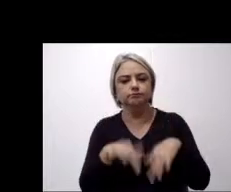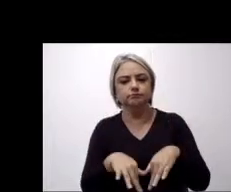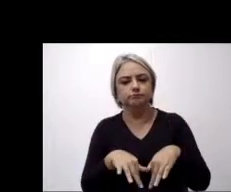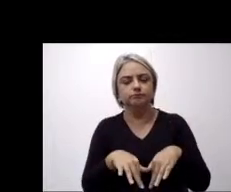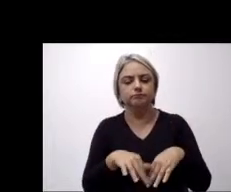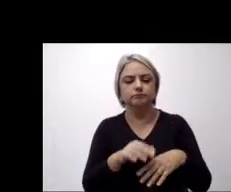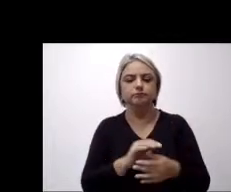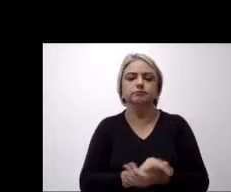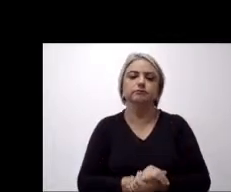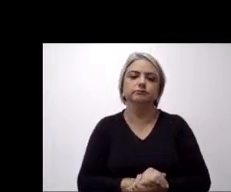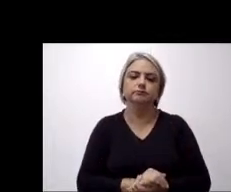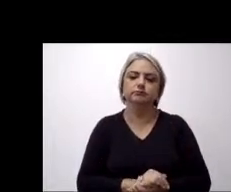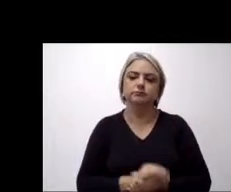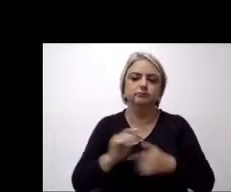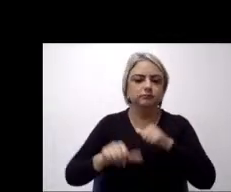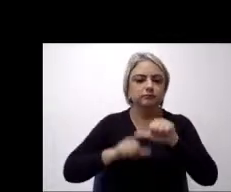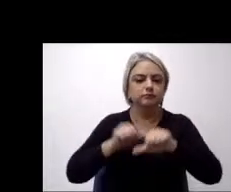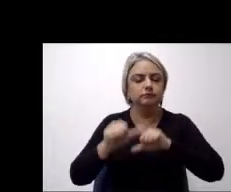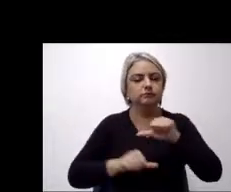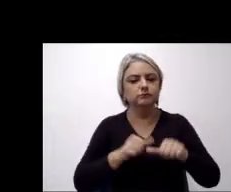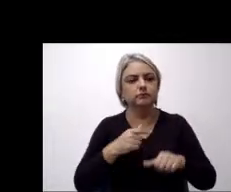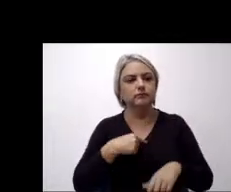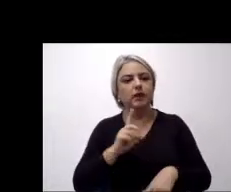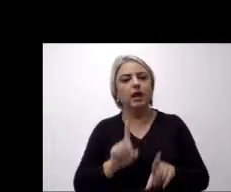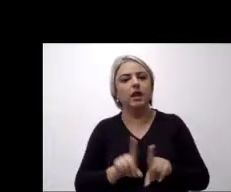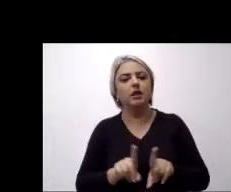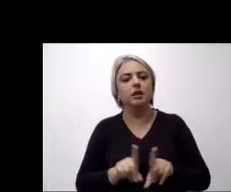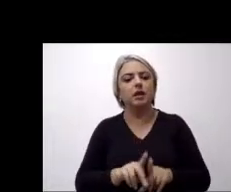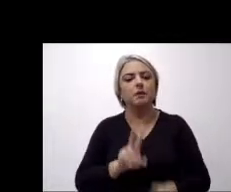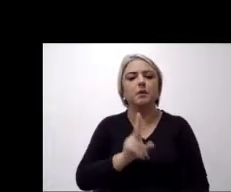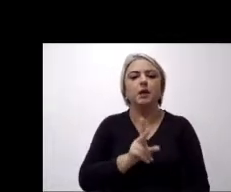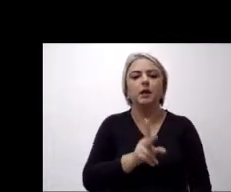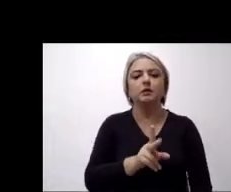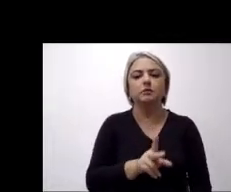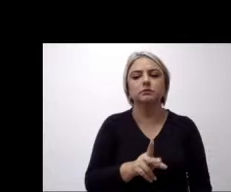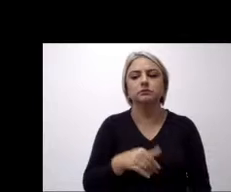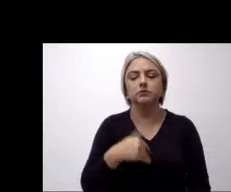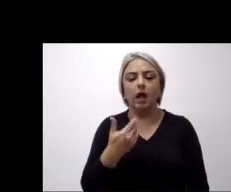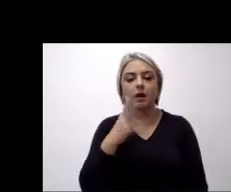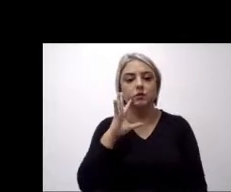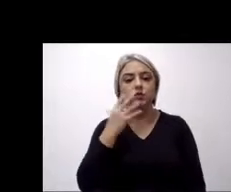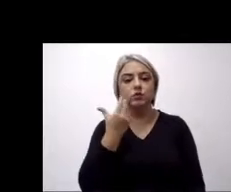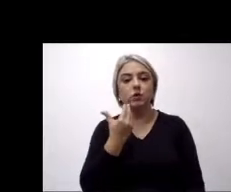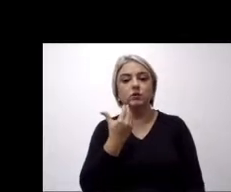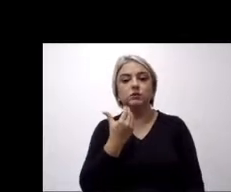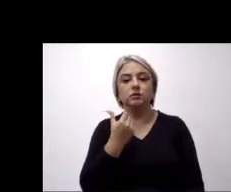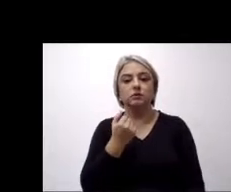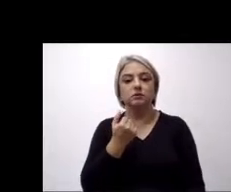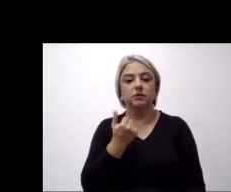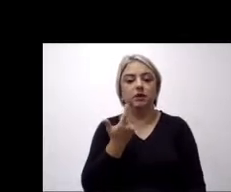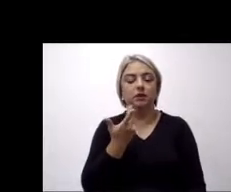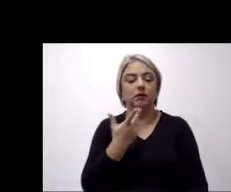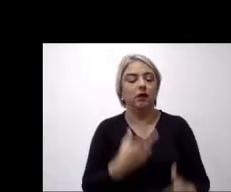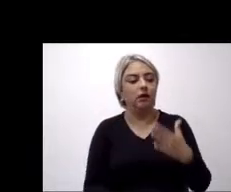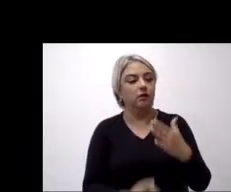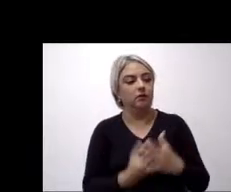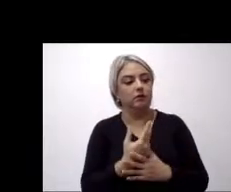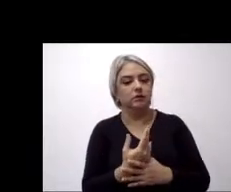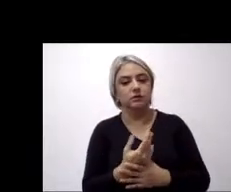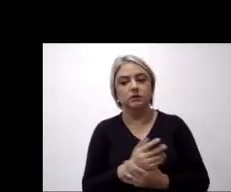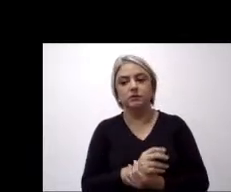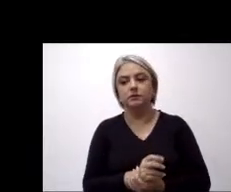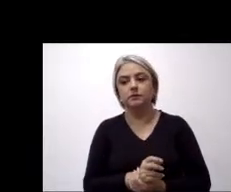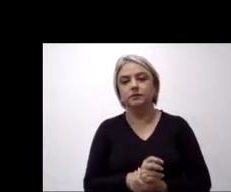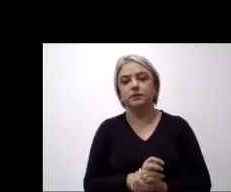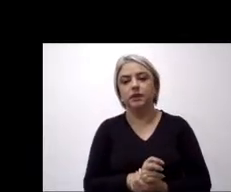also the condition of some solution who disappears. There is no, each solution is absolutely